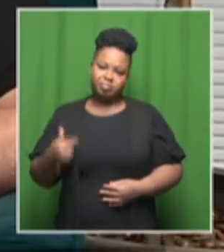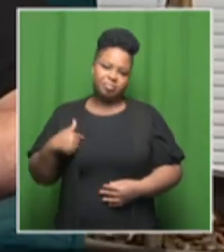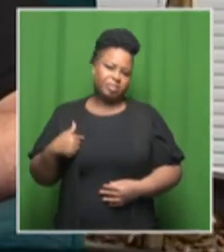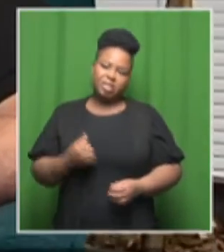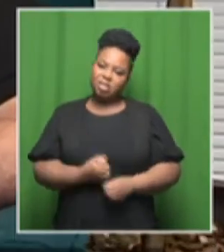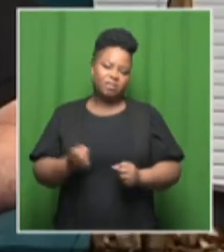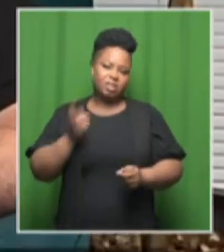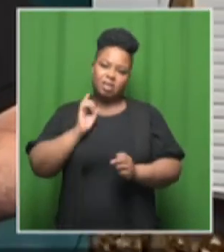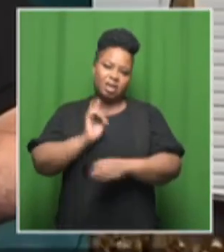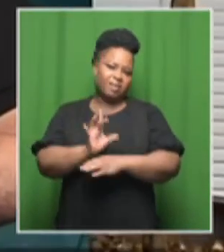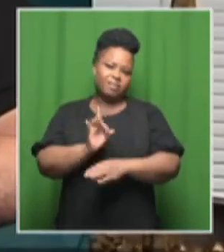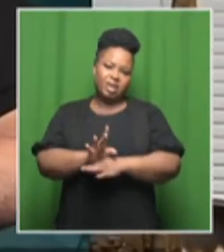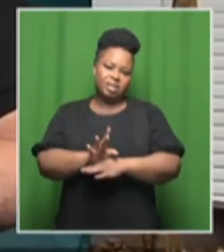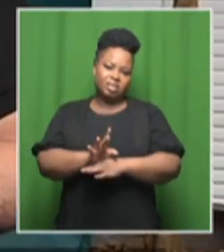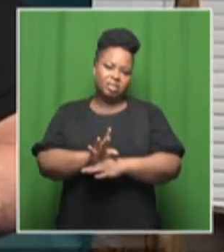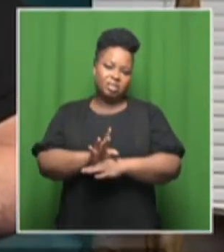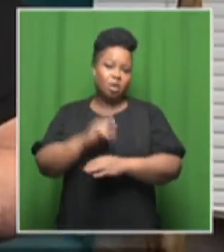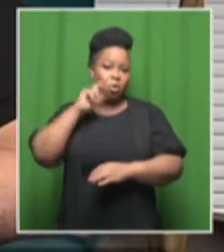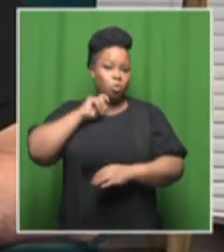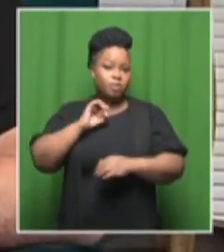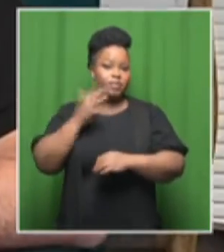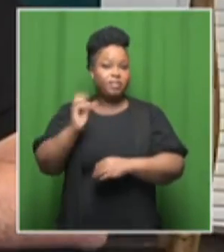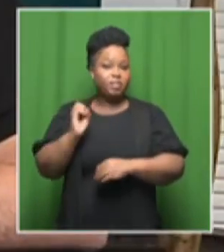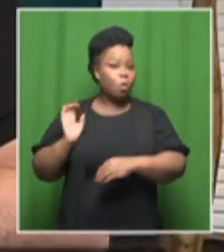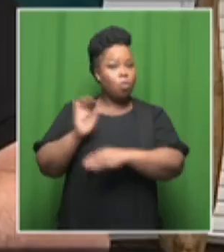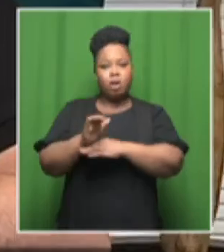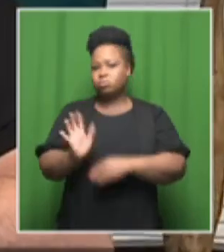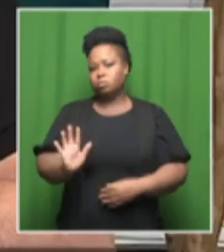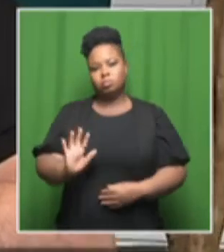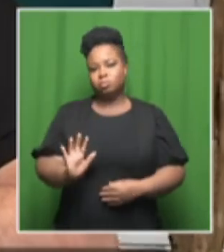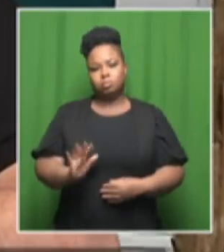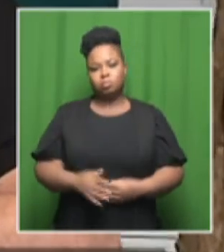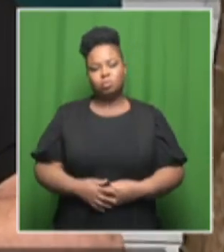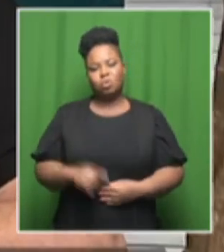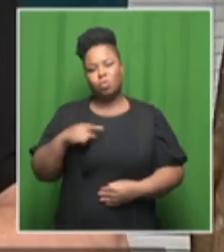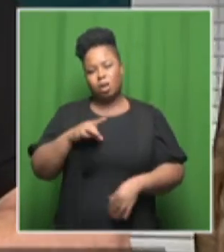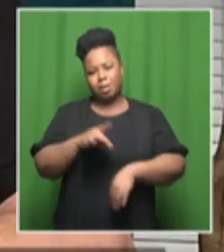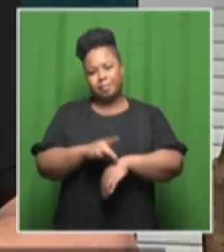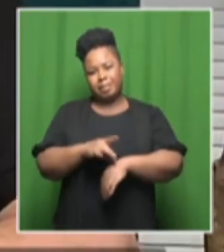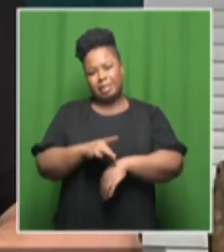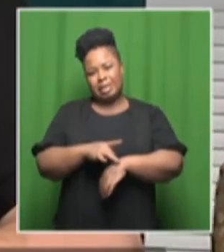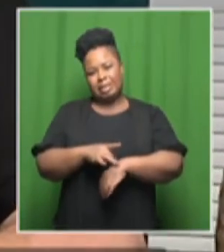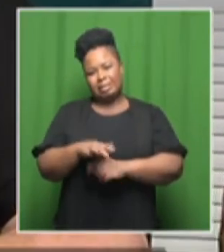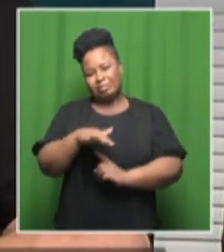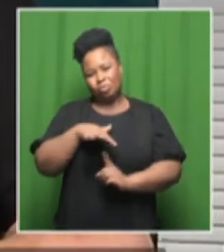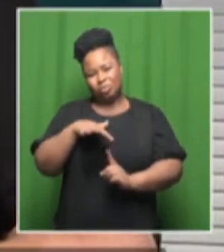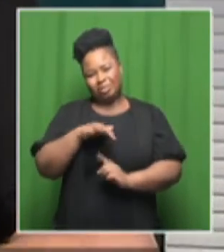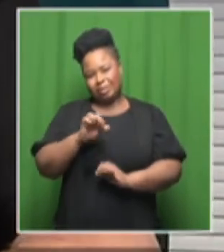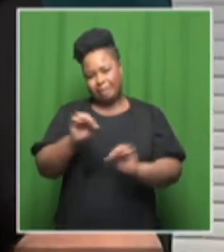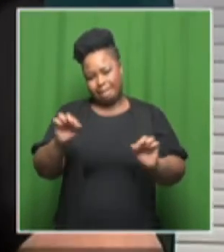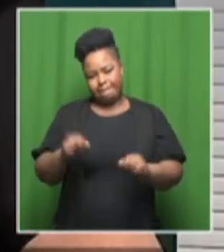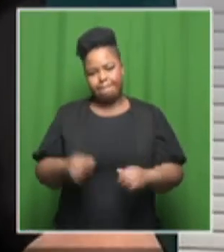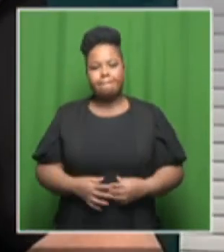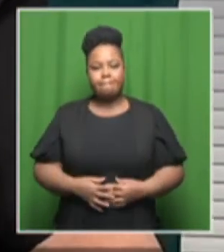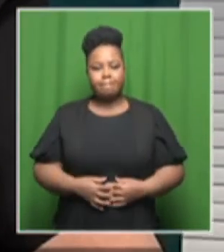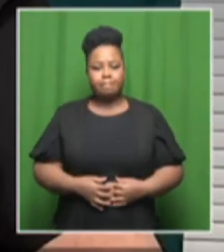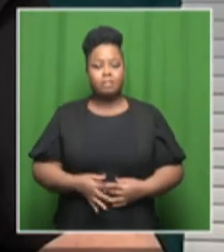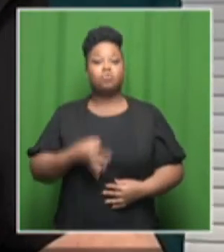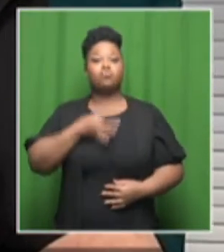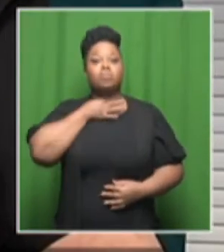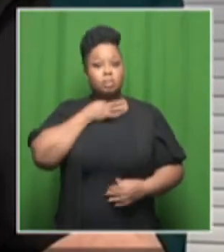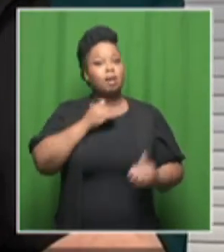advise patients over 50, and the reasons is for medical conditions that they have. Yeah, the risk